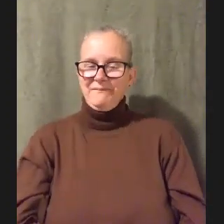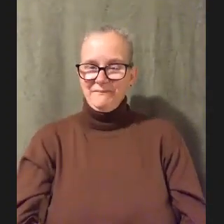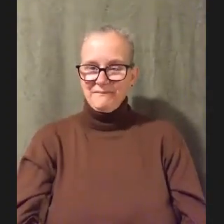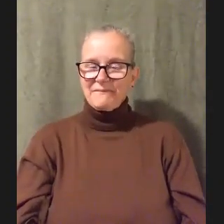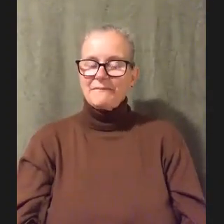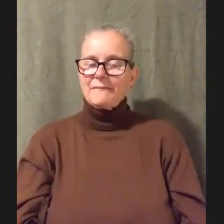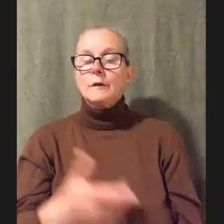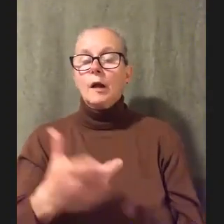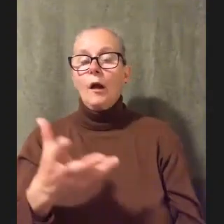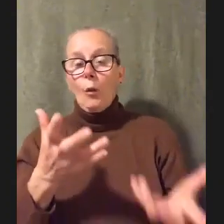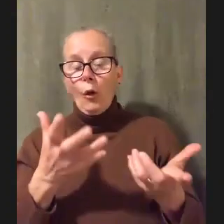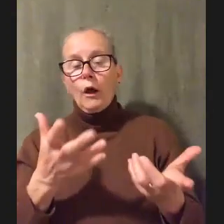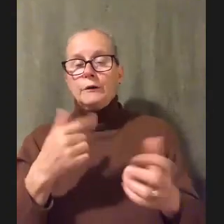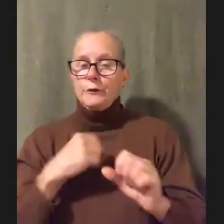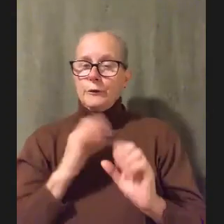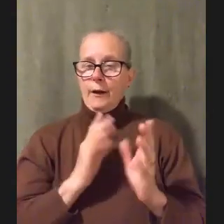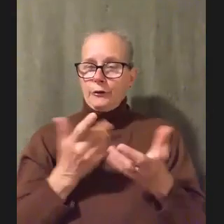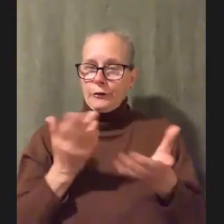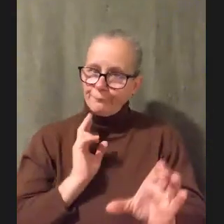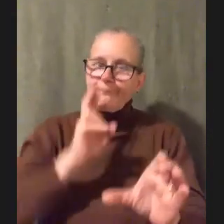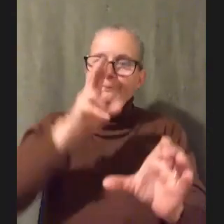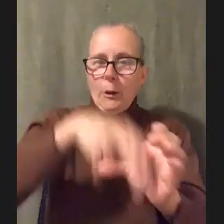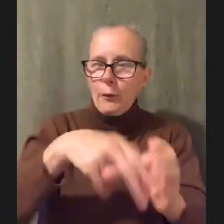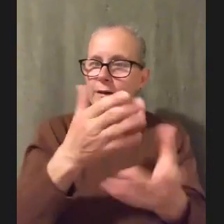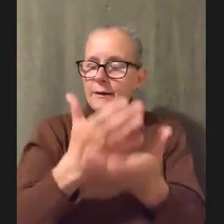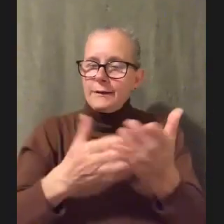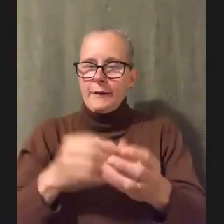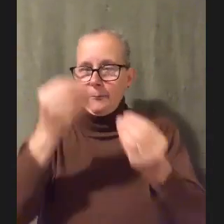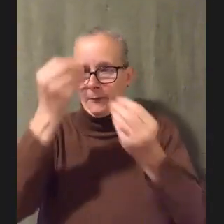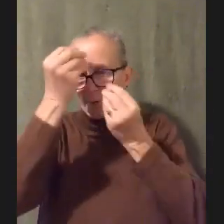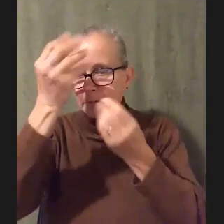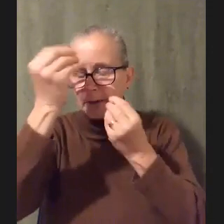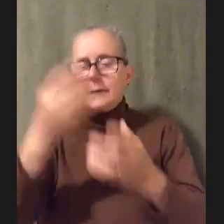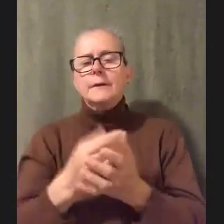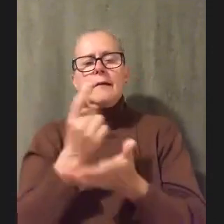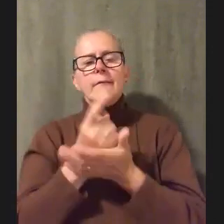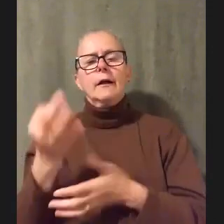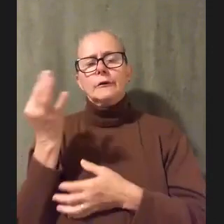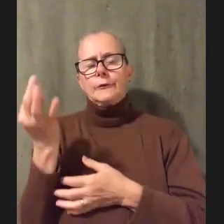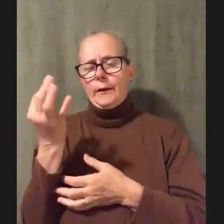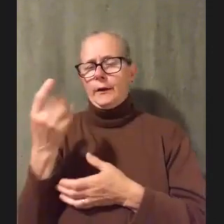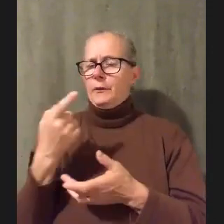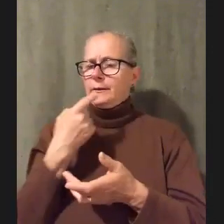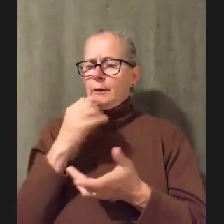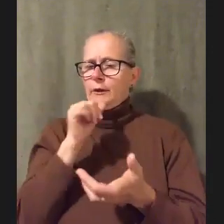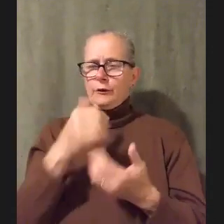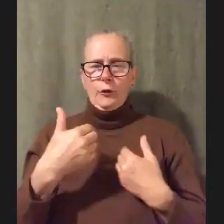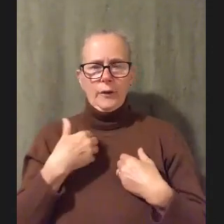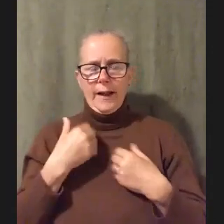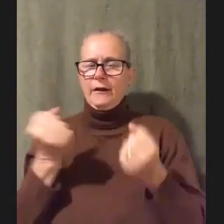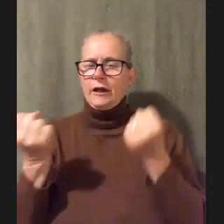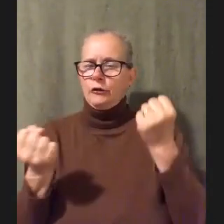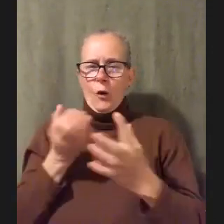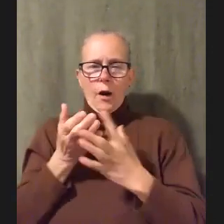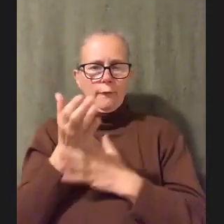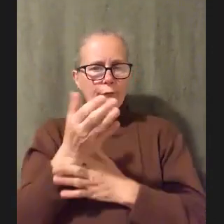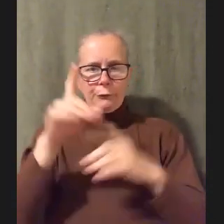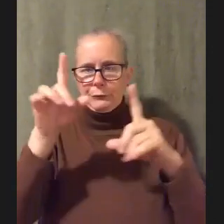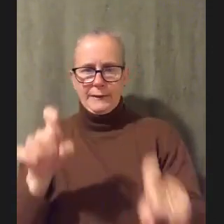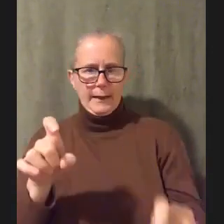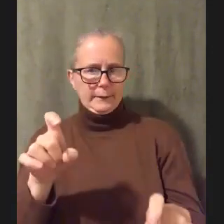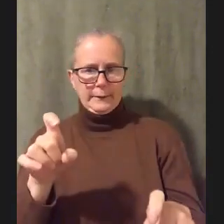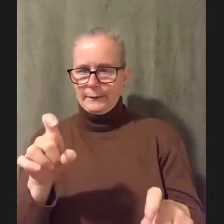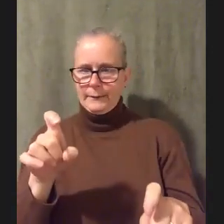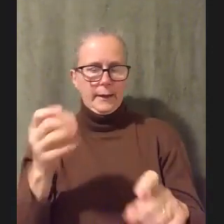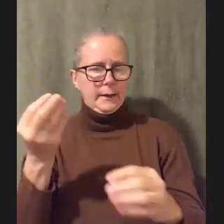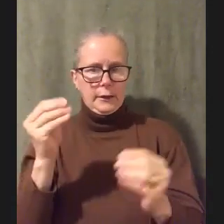I want to just step right into a few updates. As we announced last Friday, we do not have any drive-through testing sites open to the